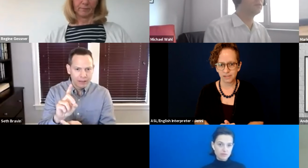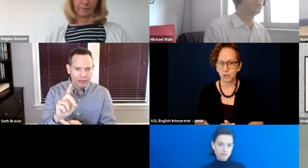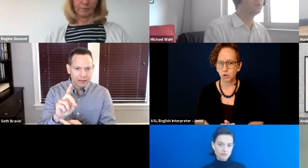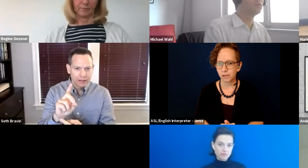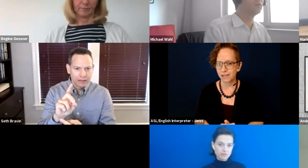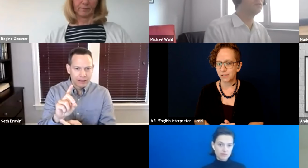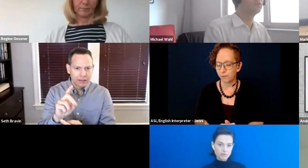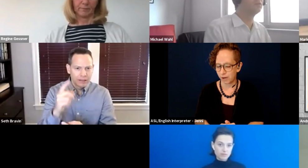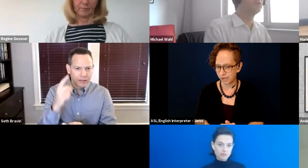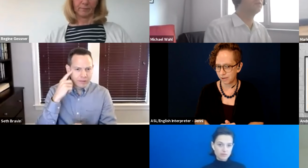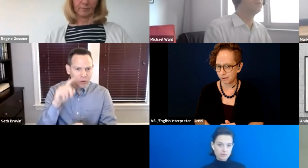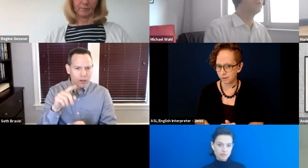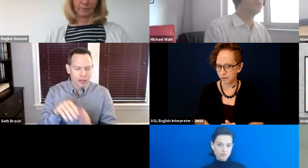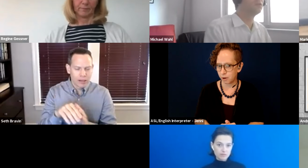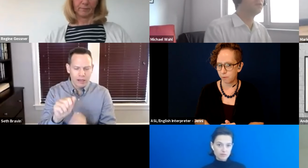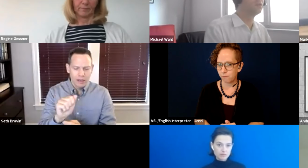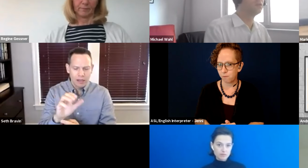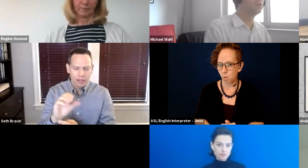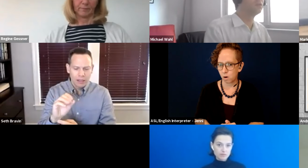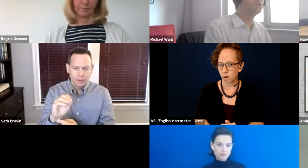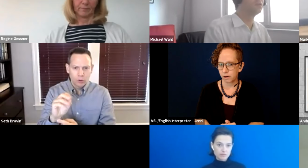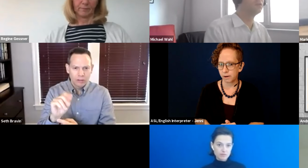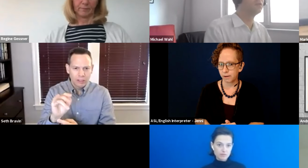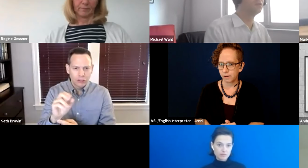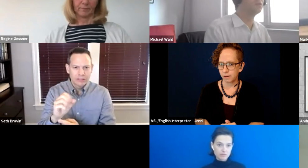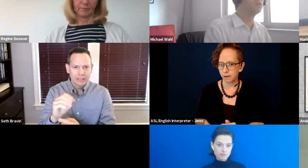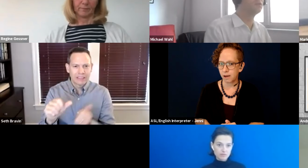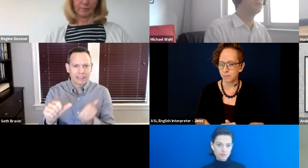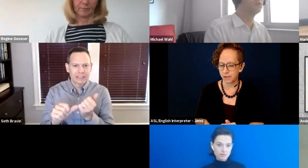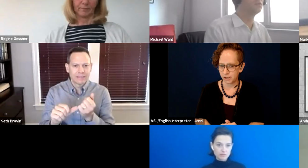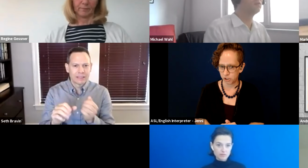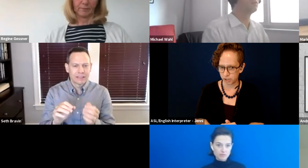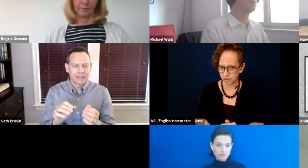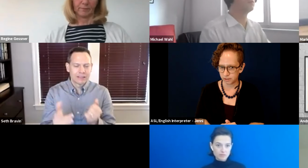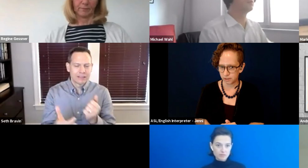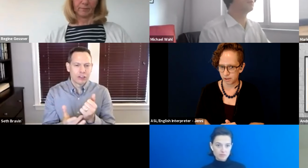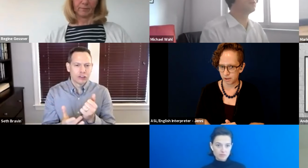a centralized fund for